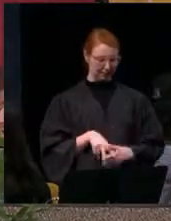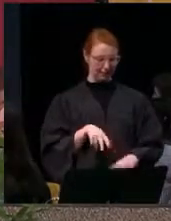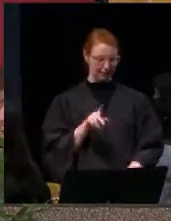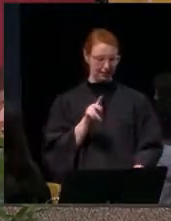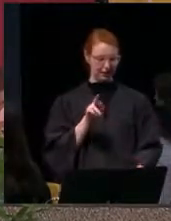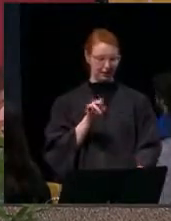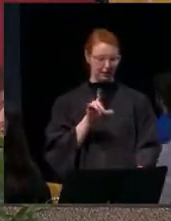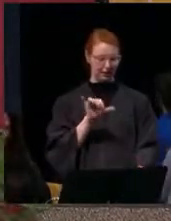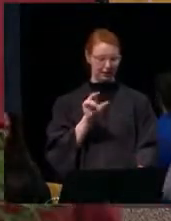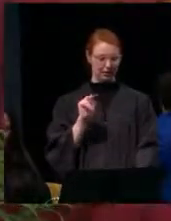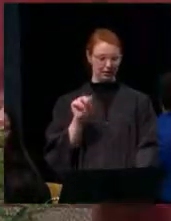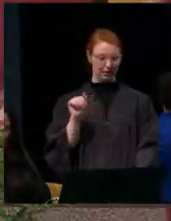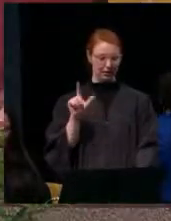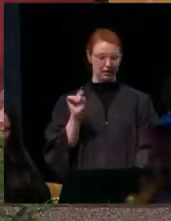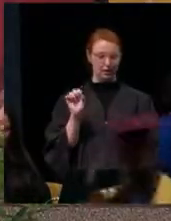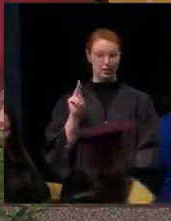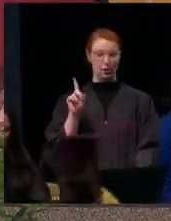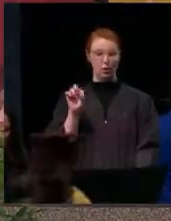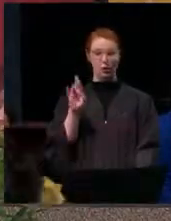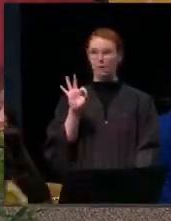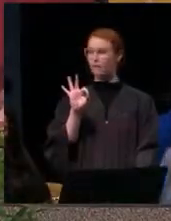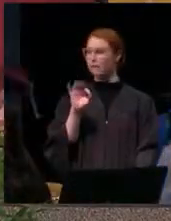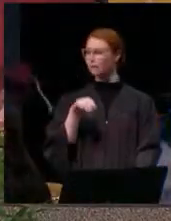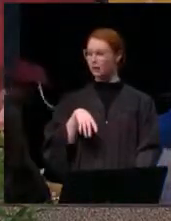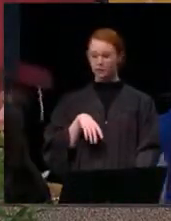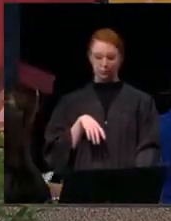Carolyn Altendorf.